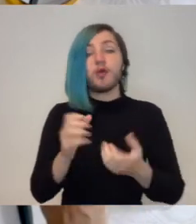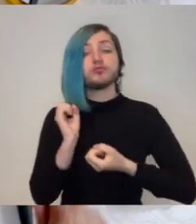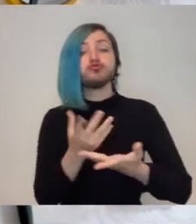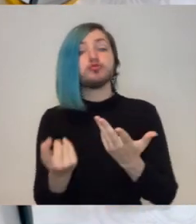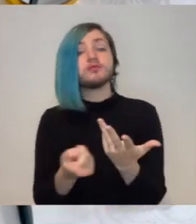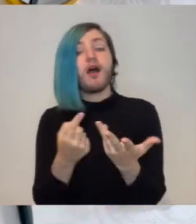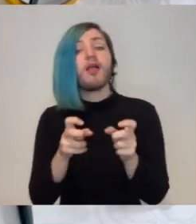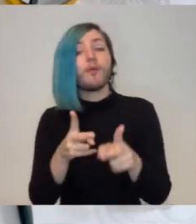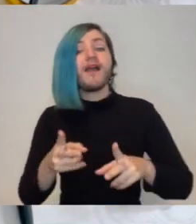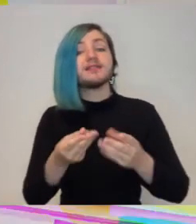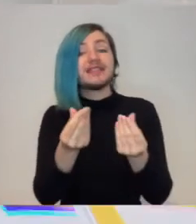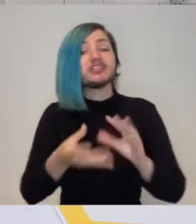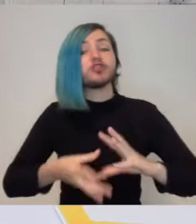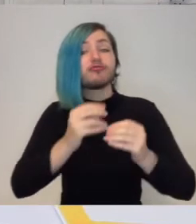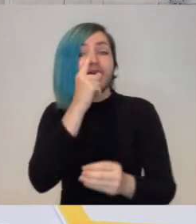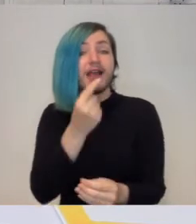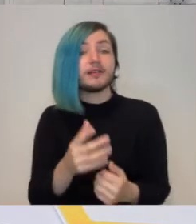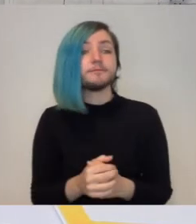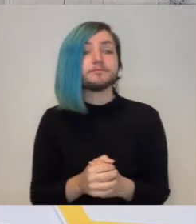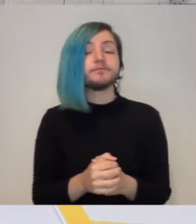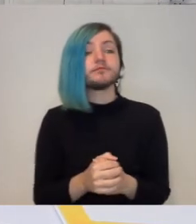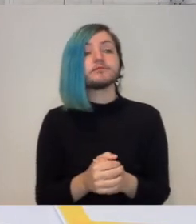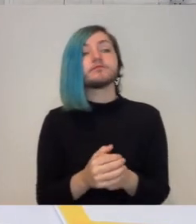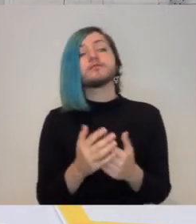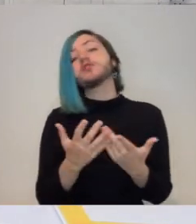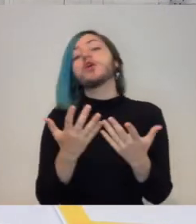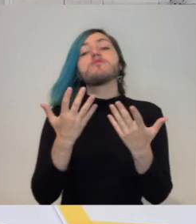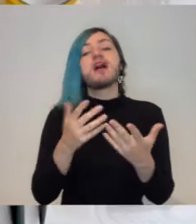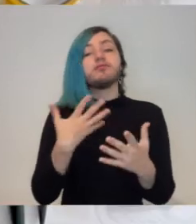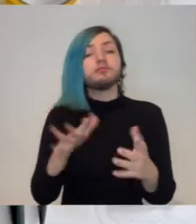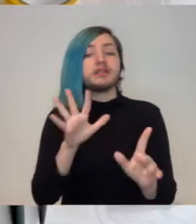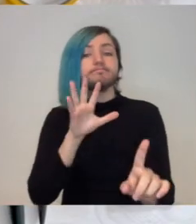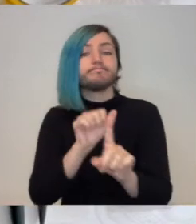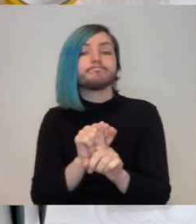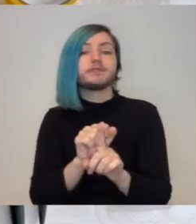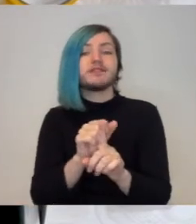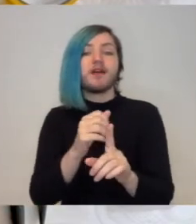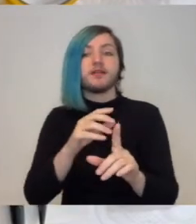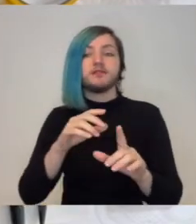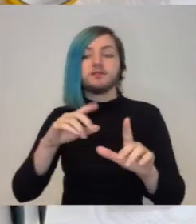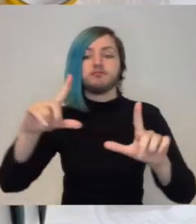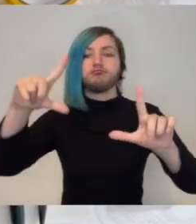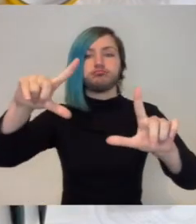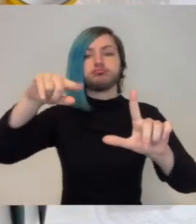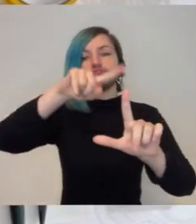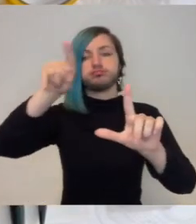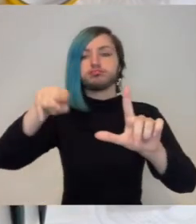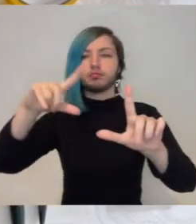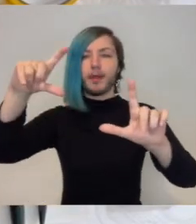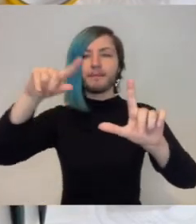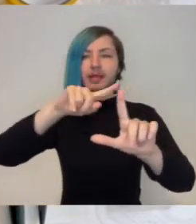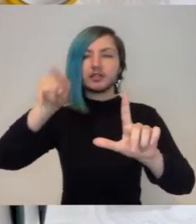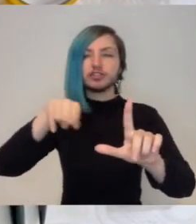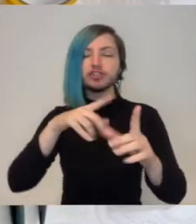create texture. So having identified my kind of composition and the simplicity of it, I want to